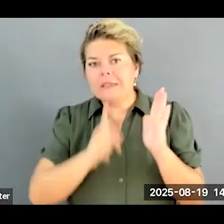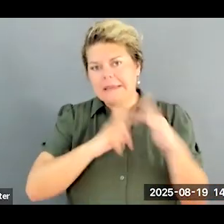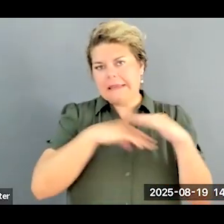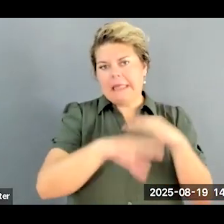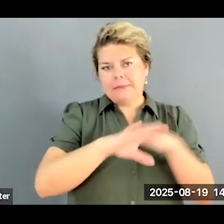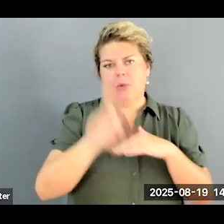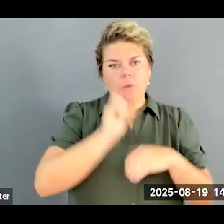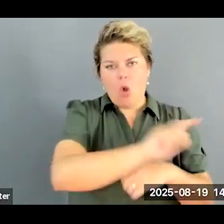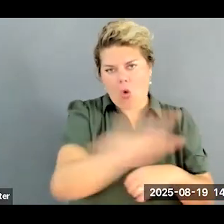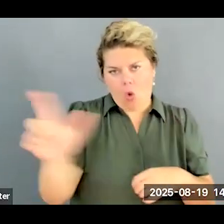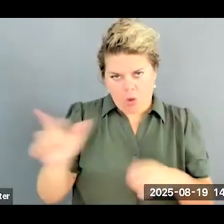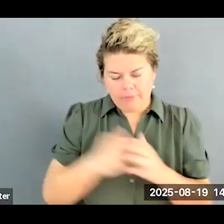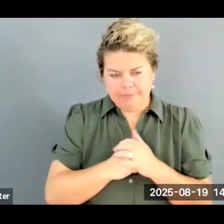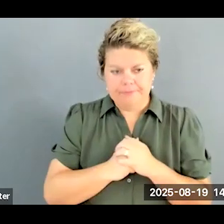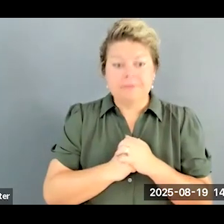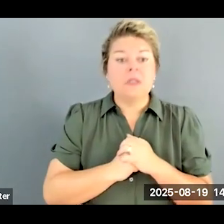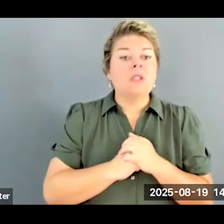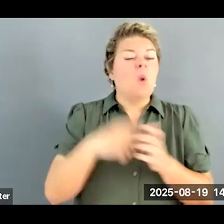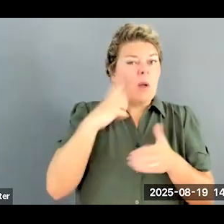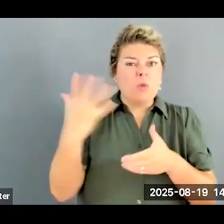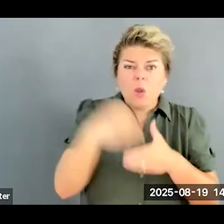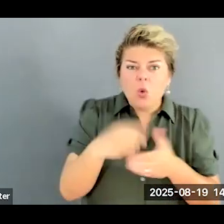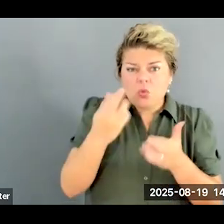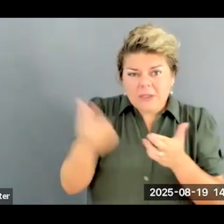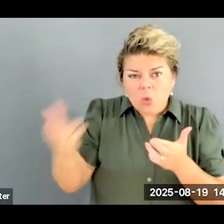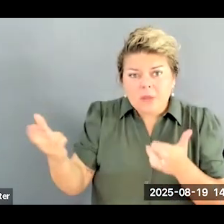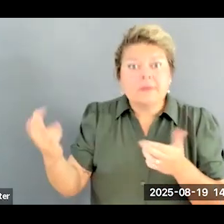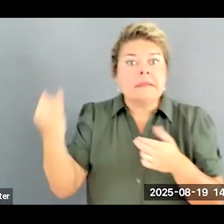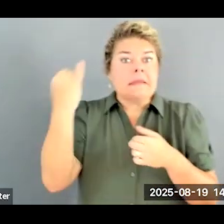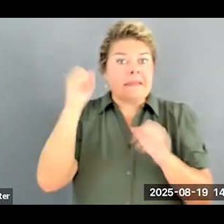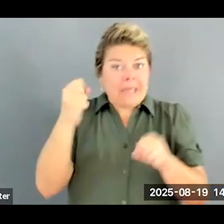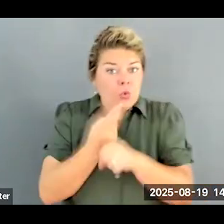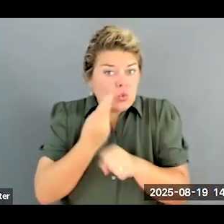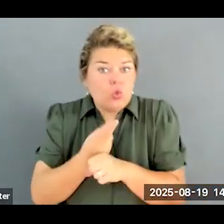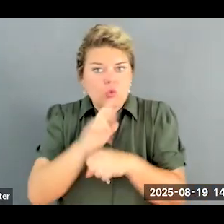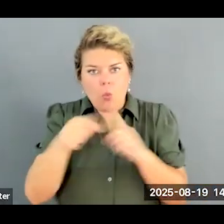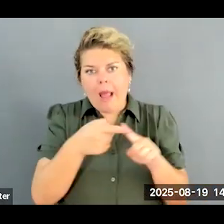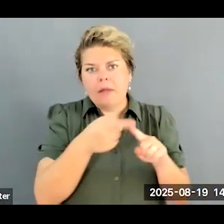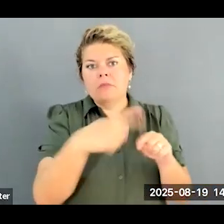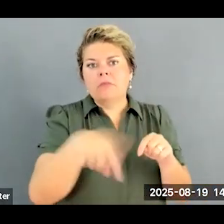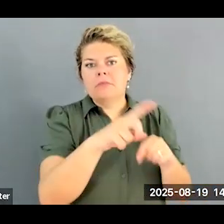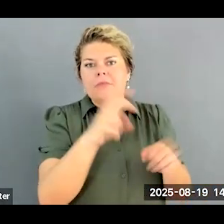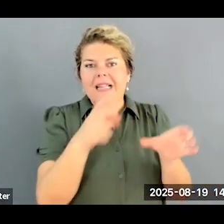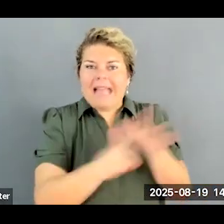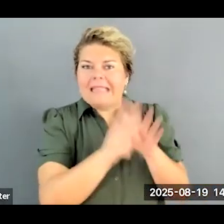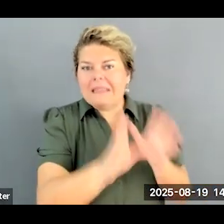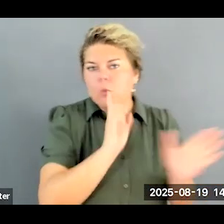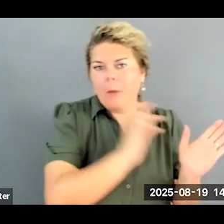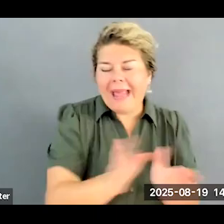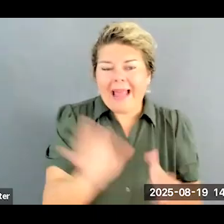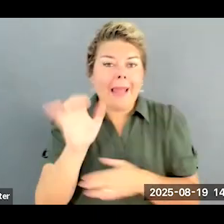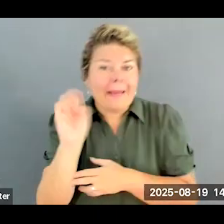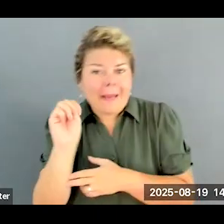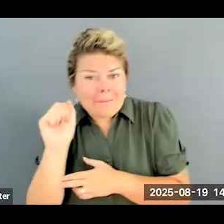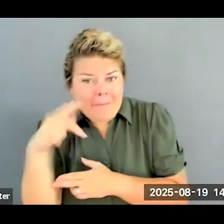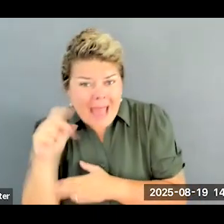accessible. So we want to include resources for attendees to be able to utilize in their planning. These are things like maps,